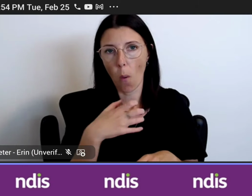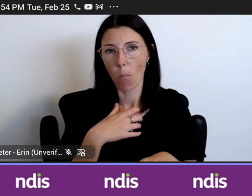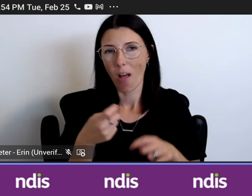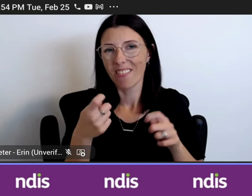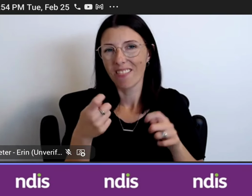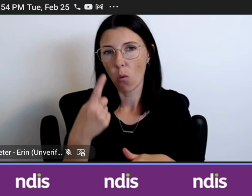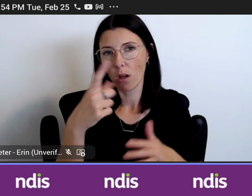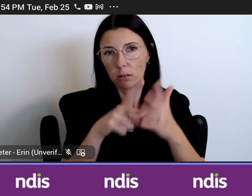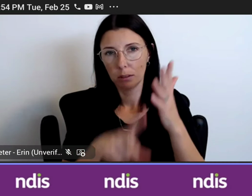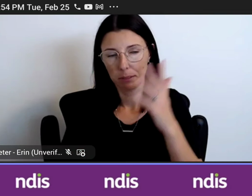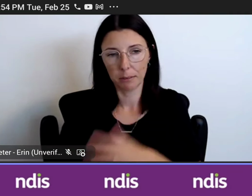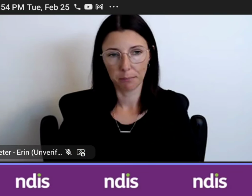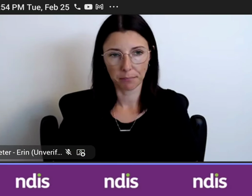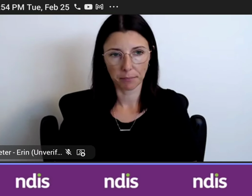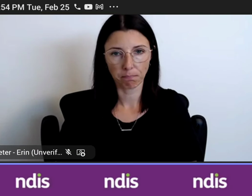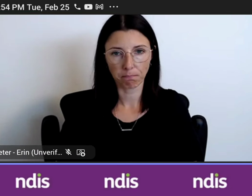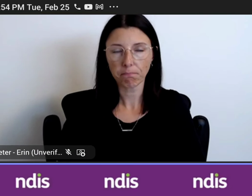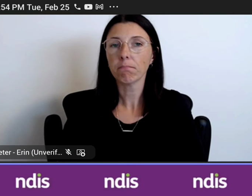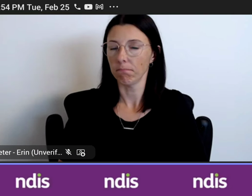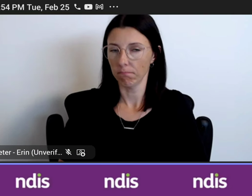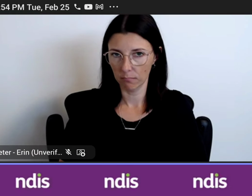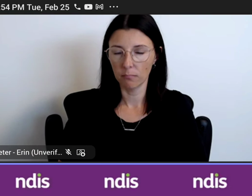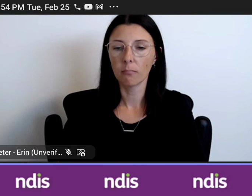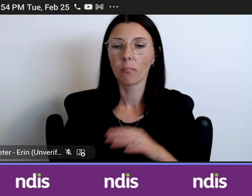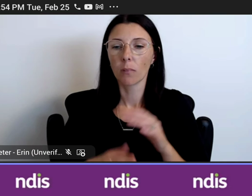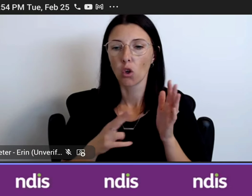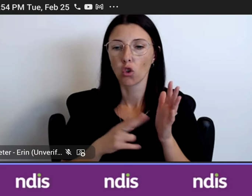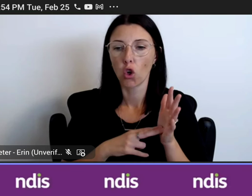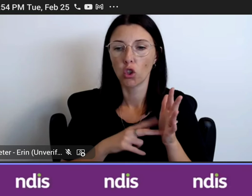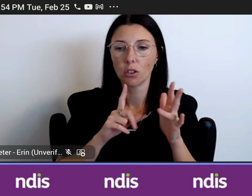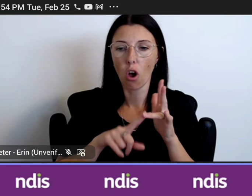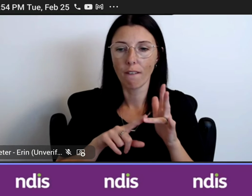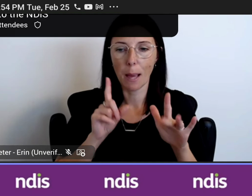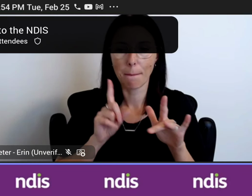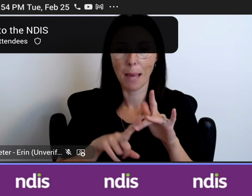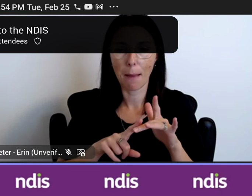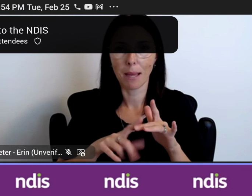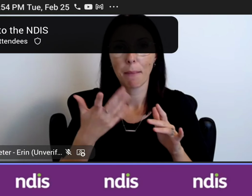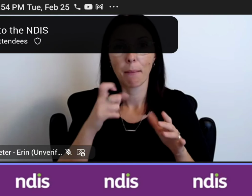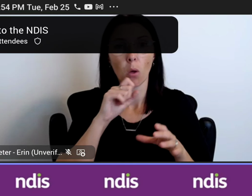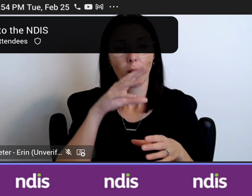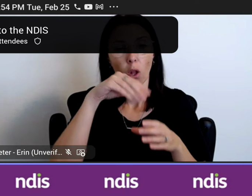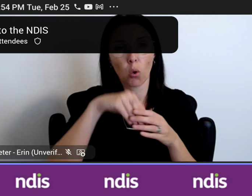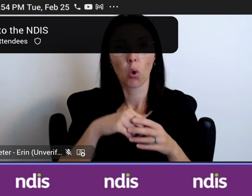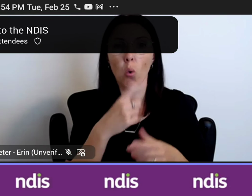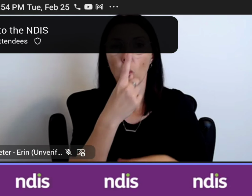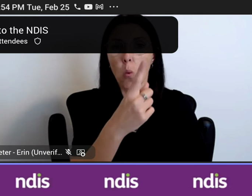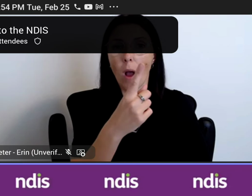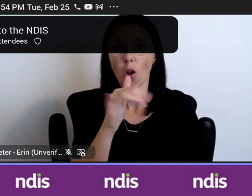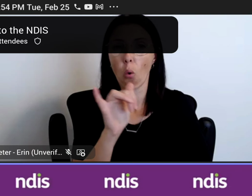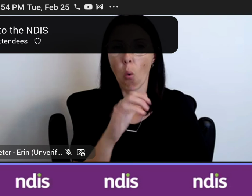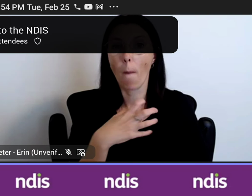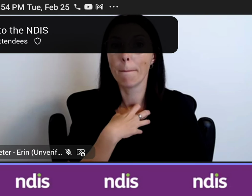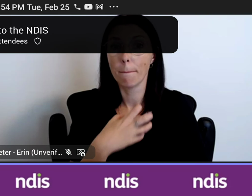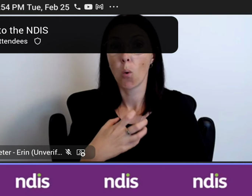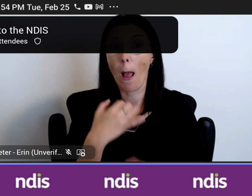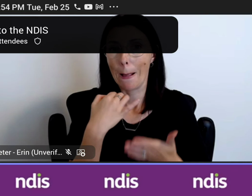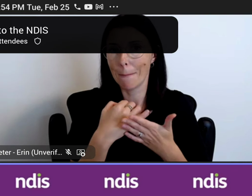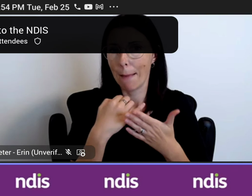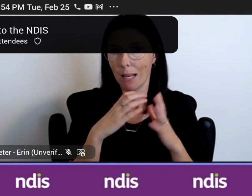Sure. So the notice of impairment may have one or more impairment categories. So the decision about